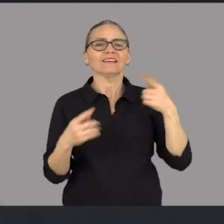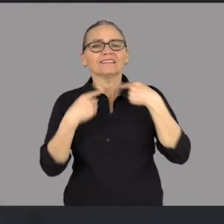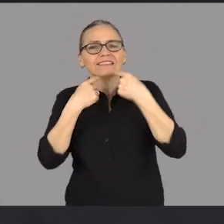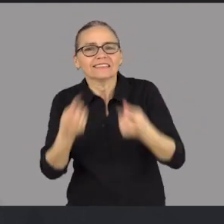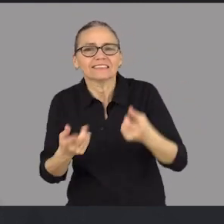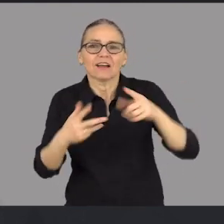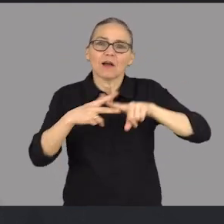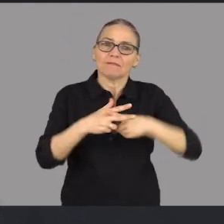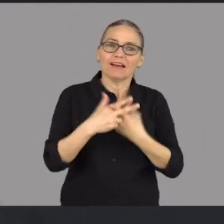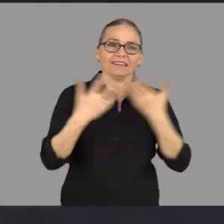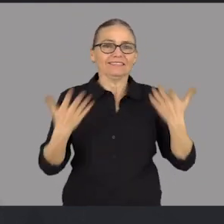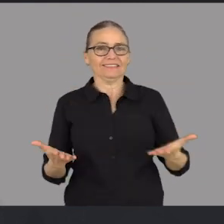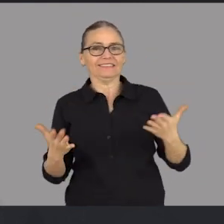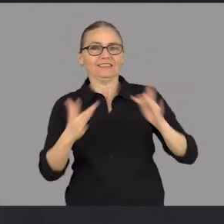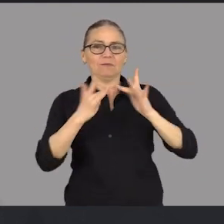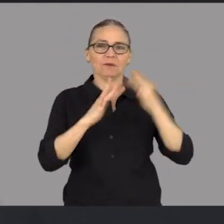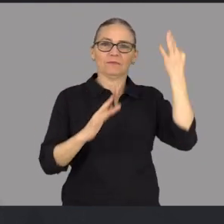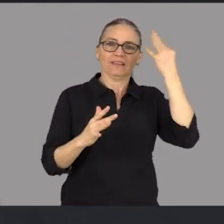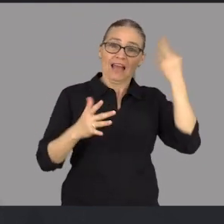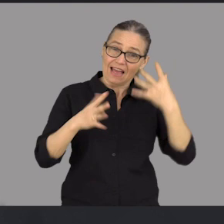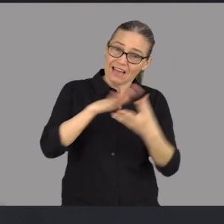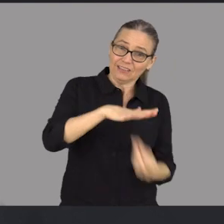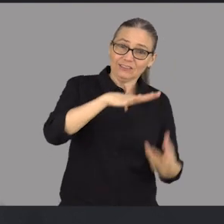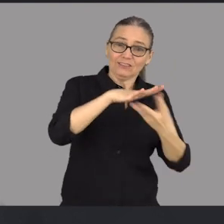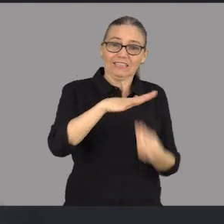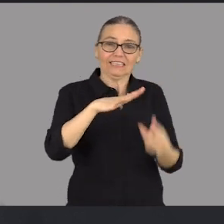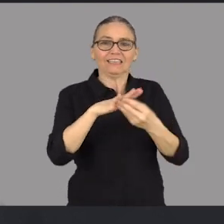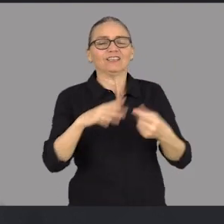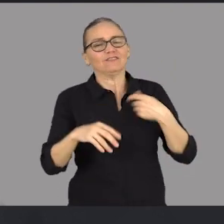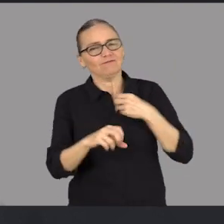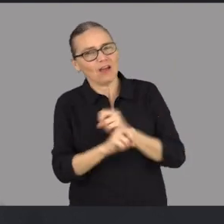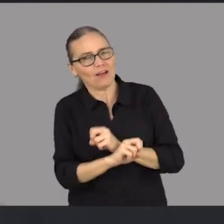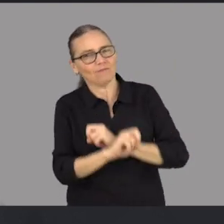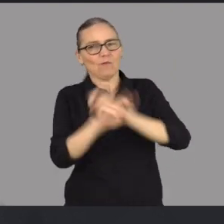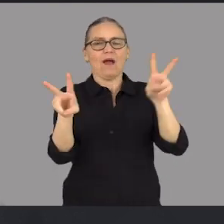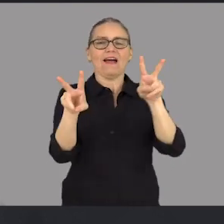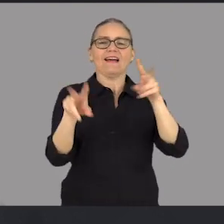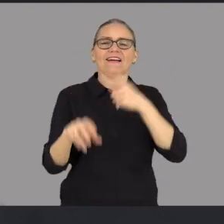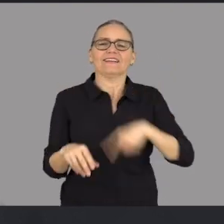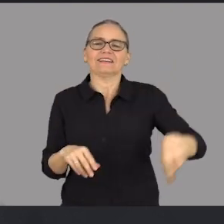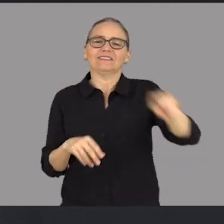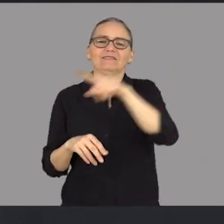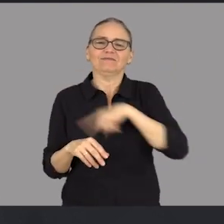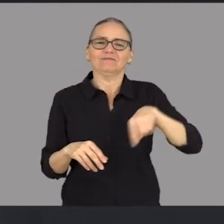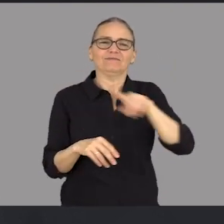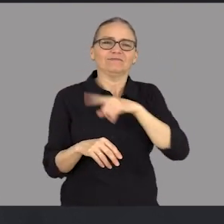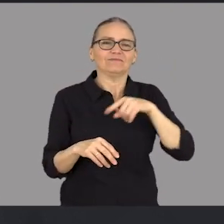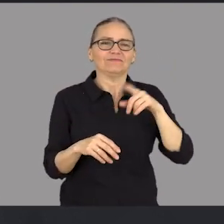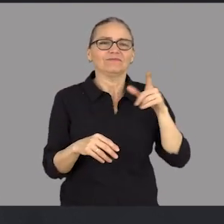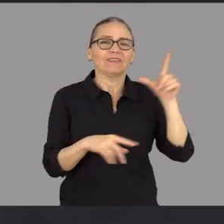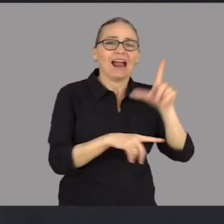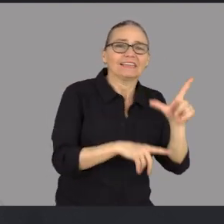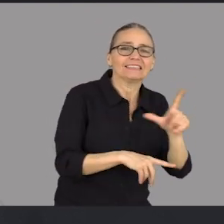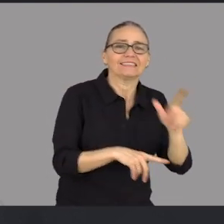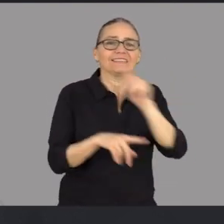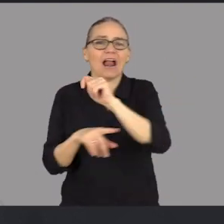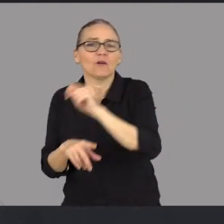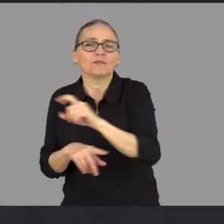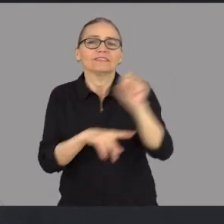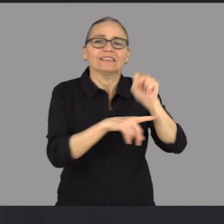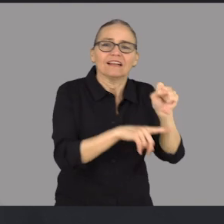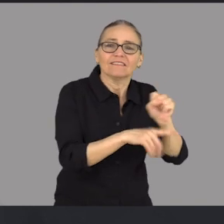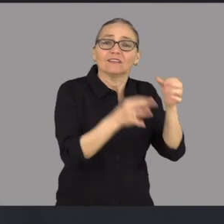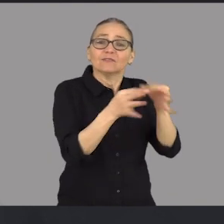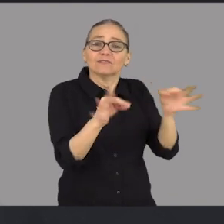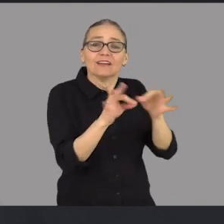interpreters, Liz and Tyler, and Sylvia, for providing our English closed captioning. So as I mentioned at the beginning